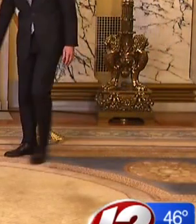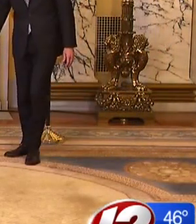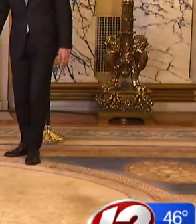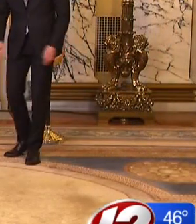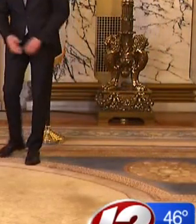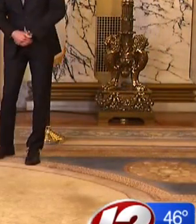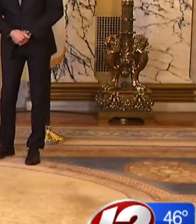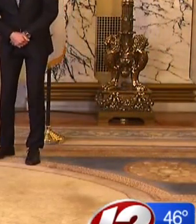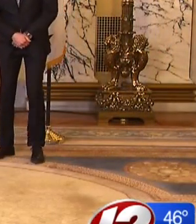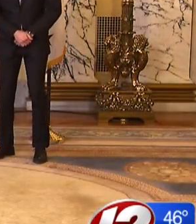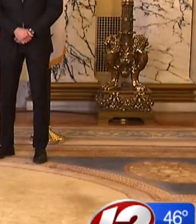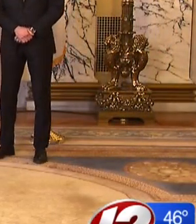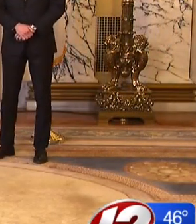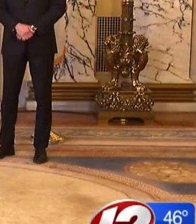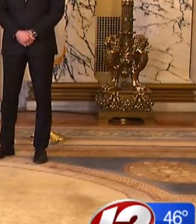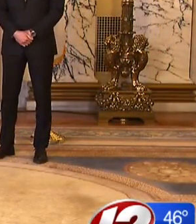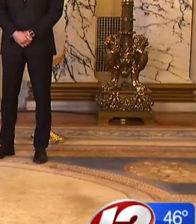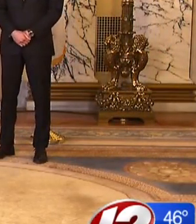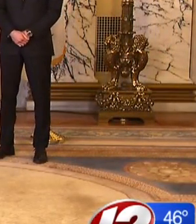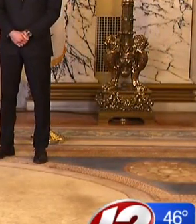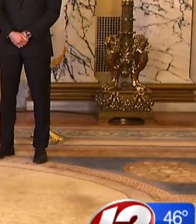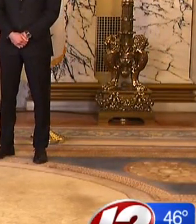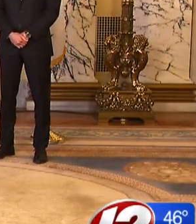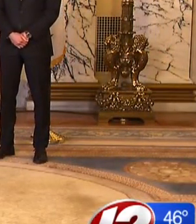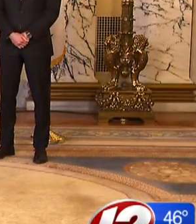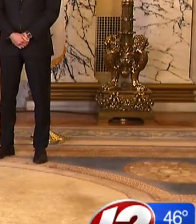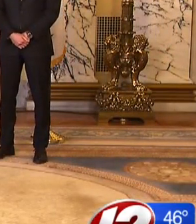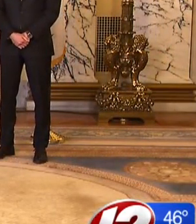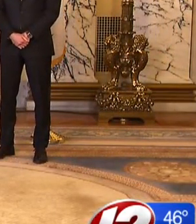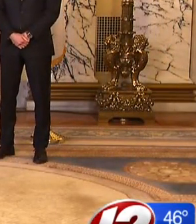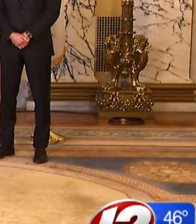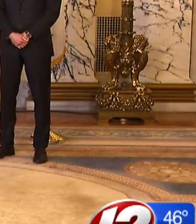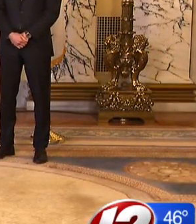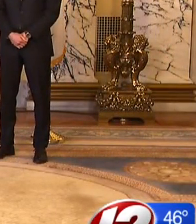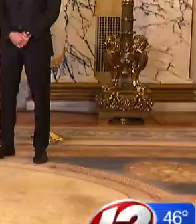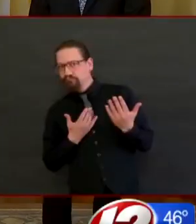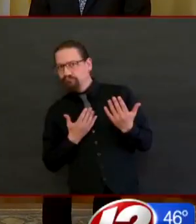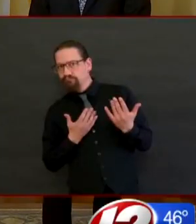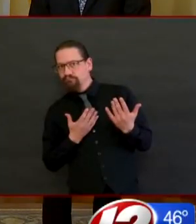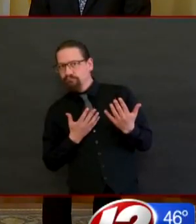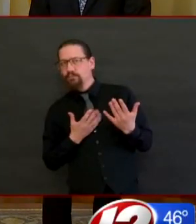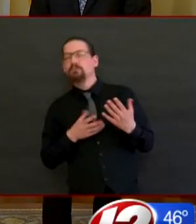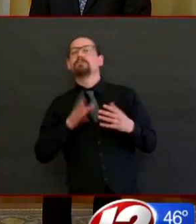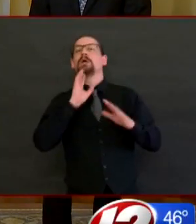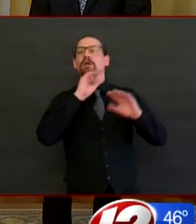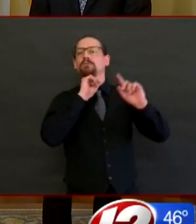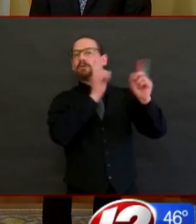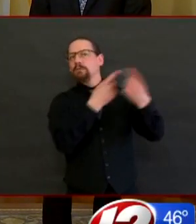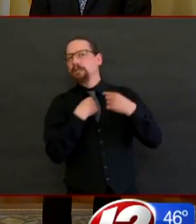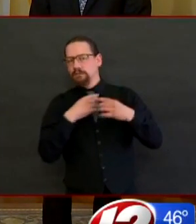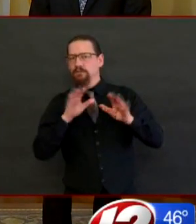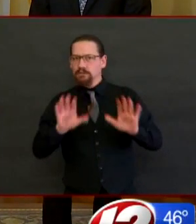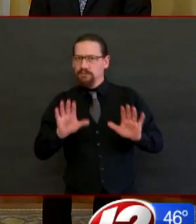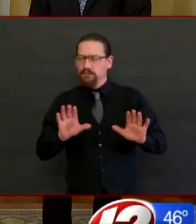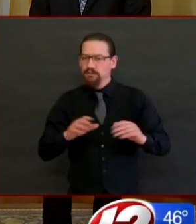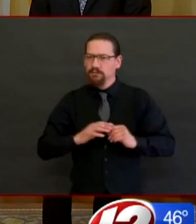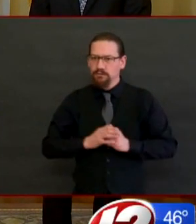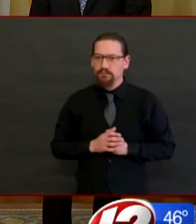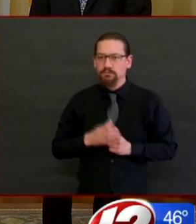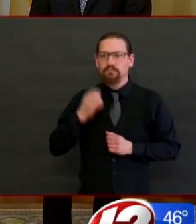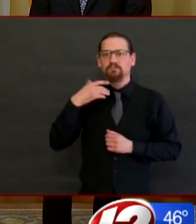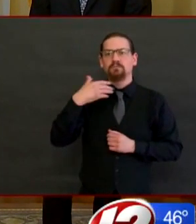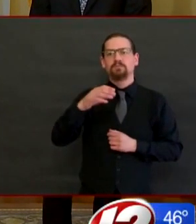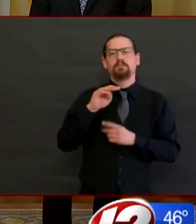out of work to submit complete forms for unemployment online to speed up the process. We've received over 100,000